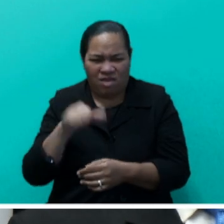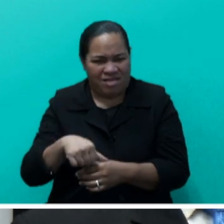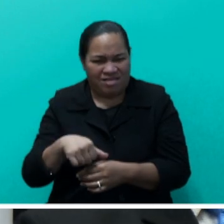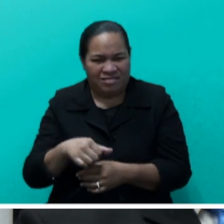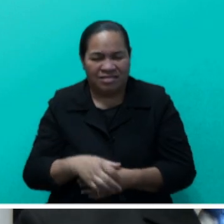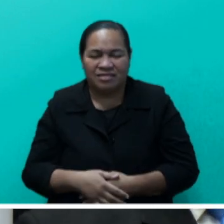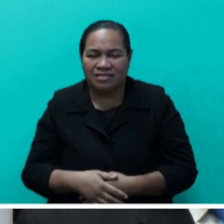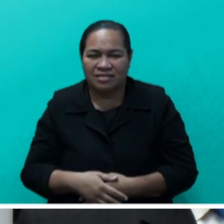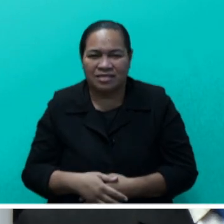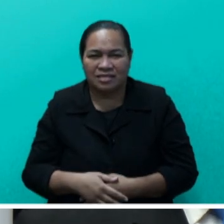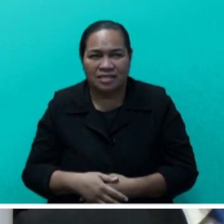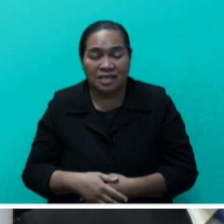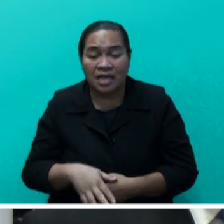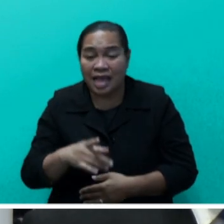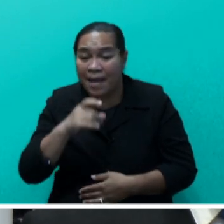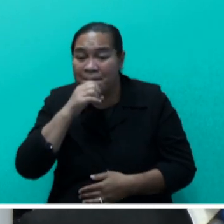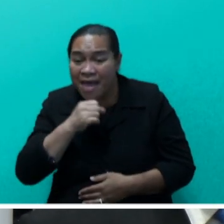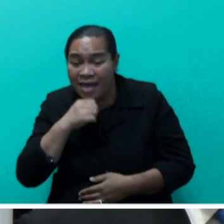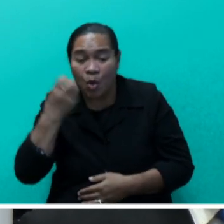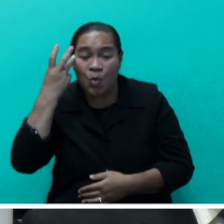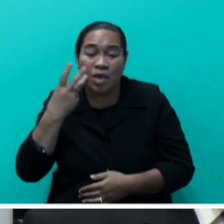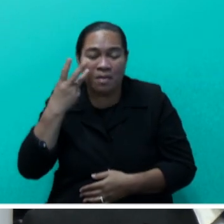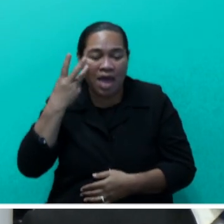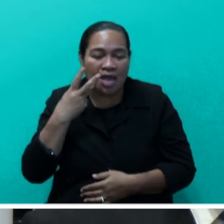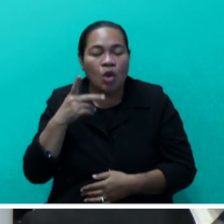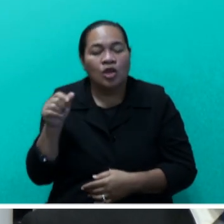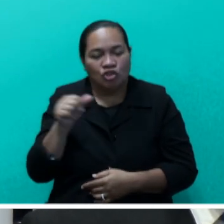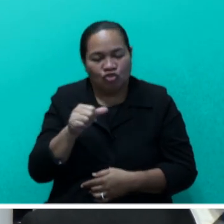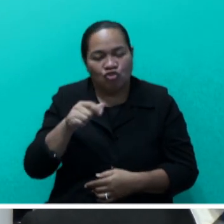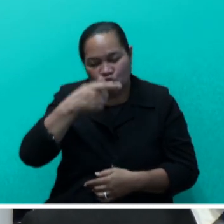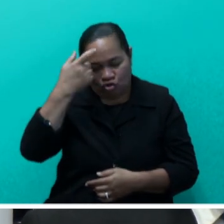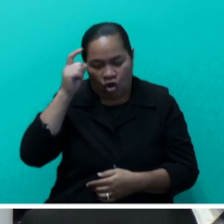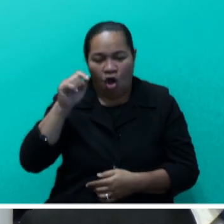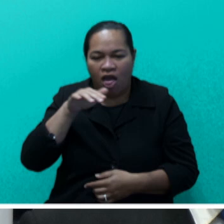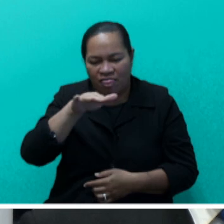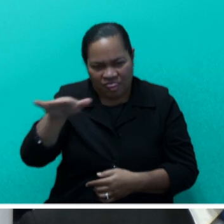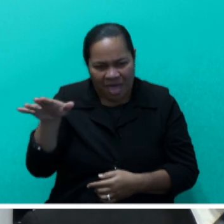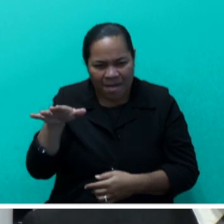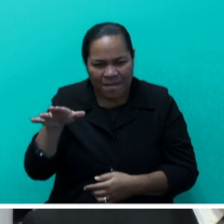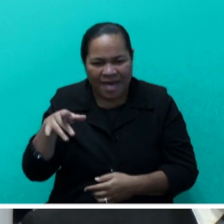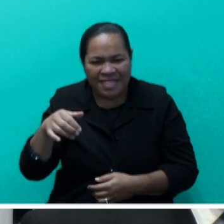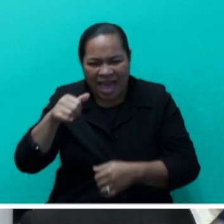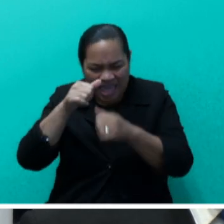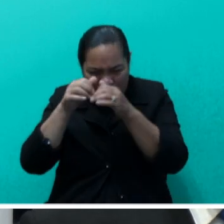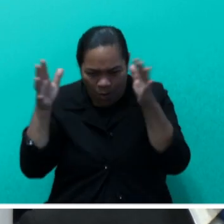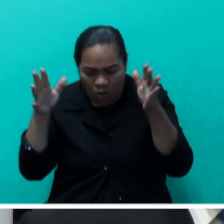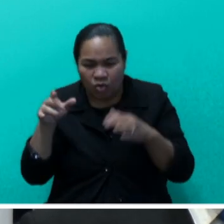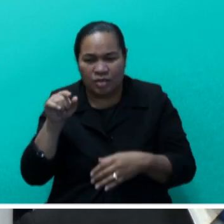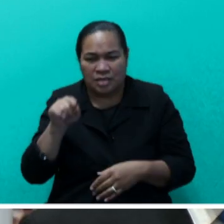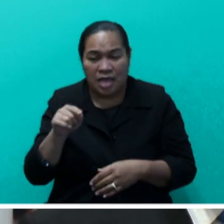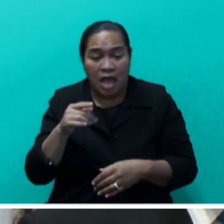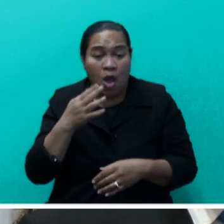These men and women, we should call them heroes, sir, because they came in when